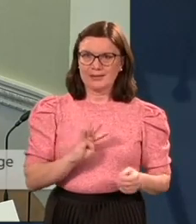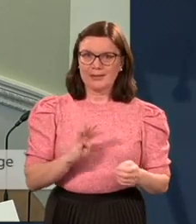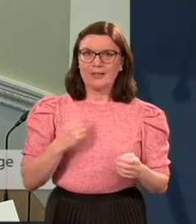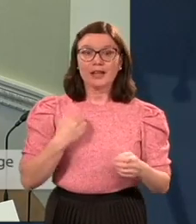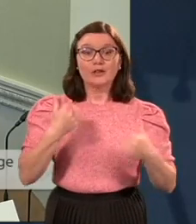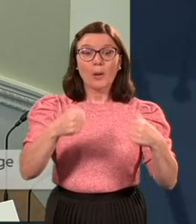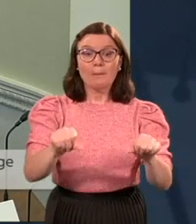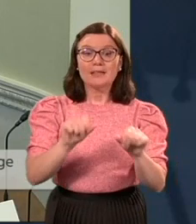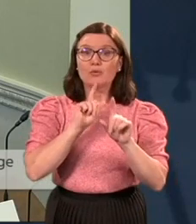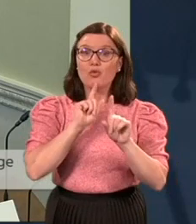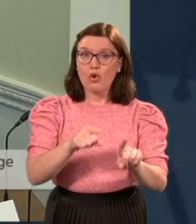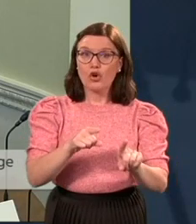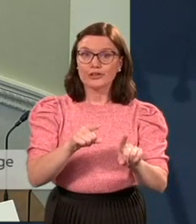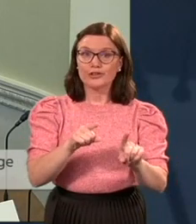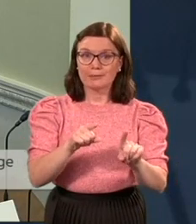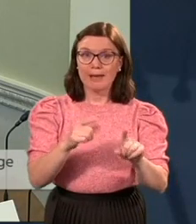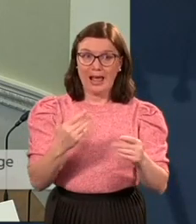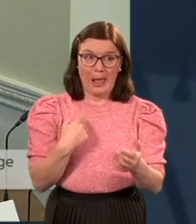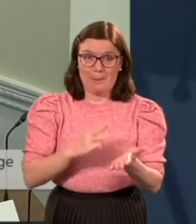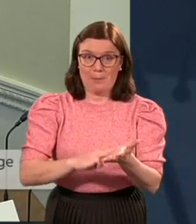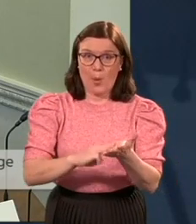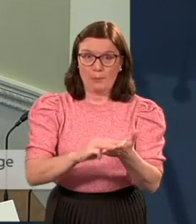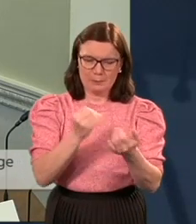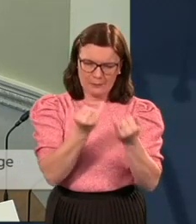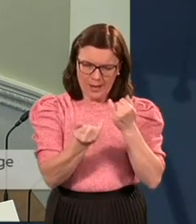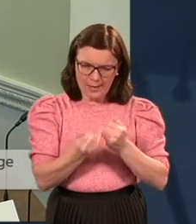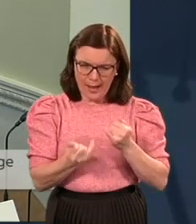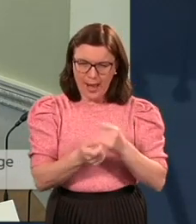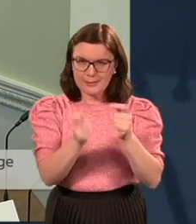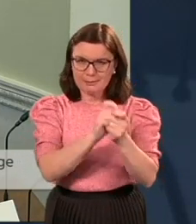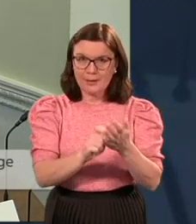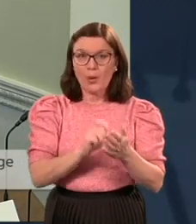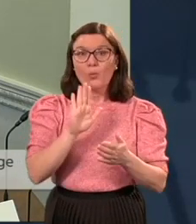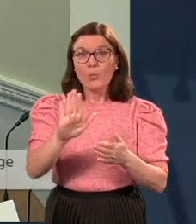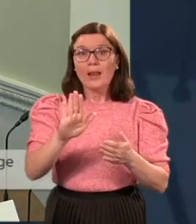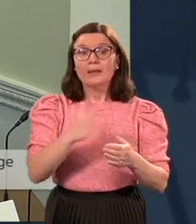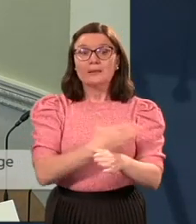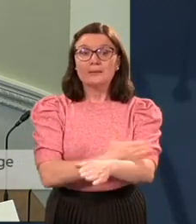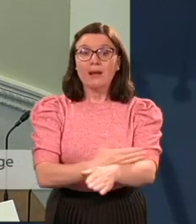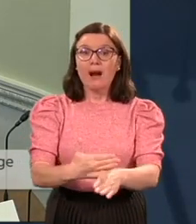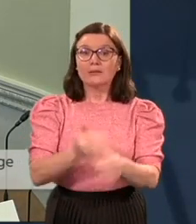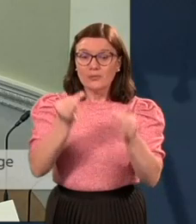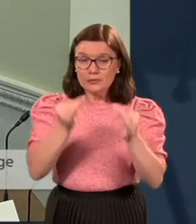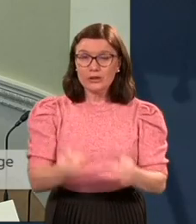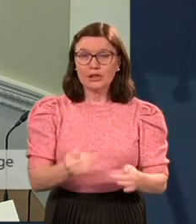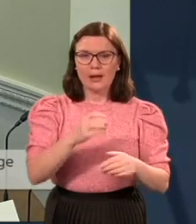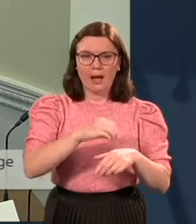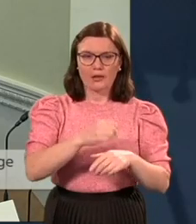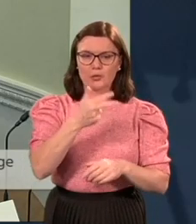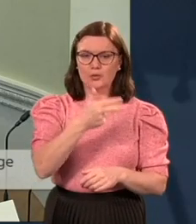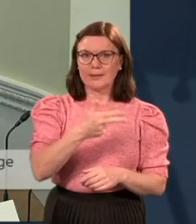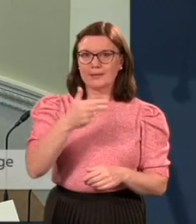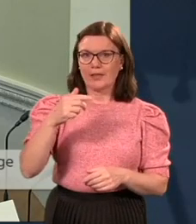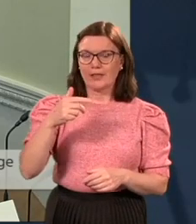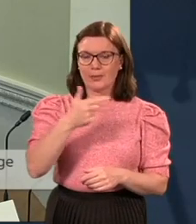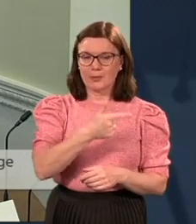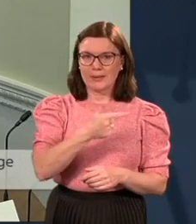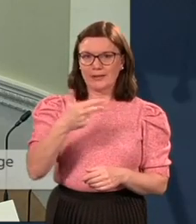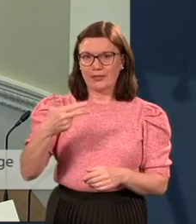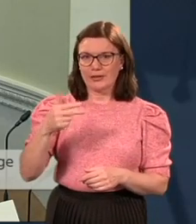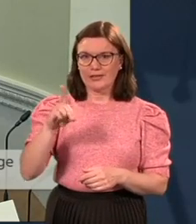order is being finalised and will commence the Act on the 23rd of December. I will